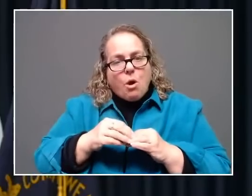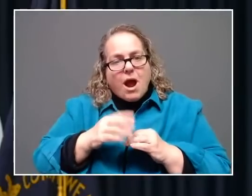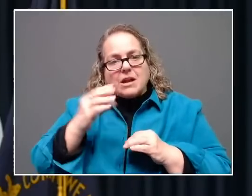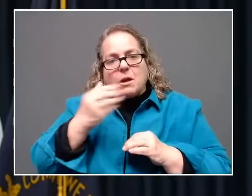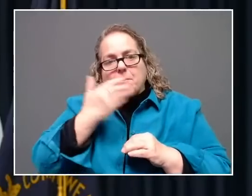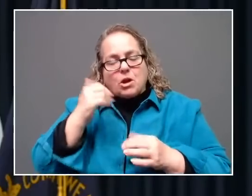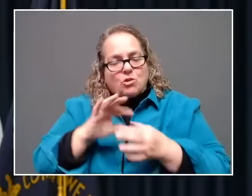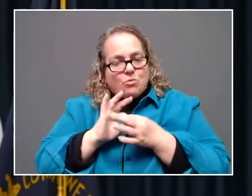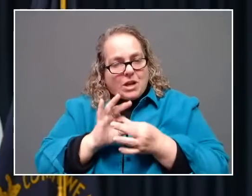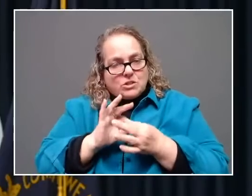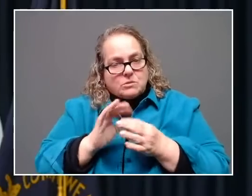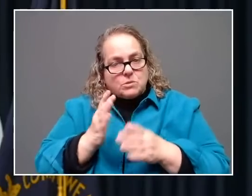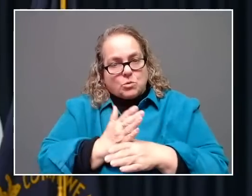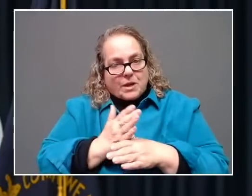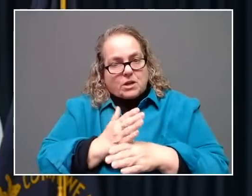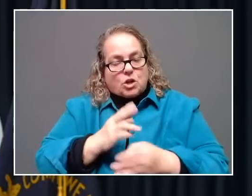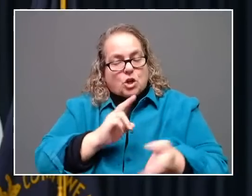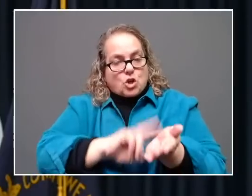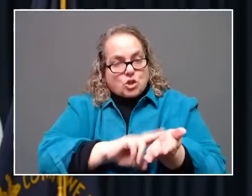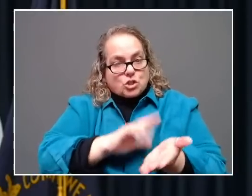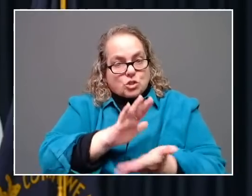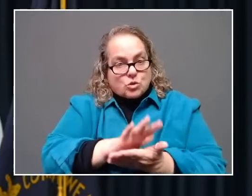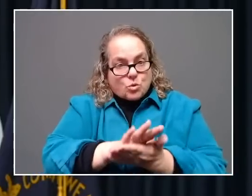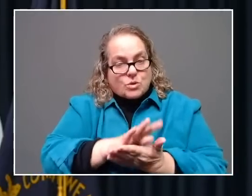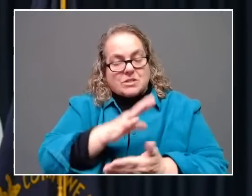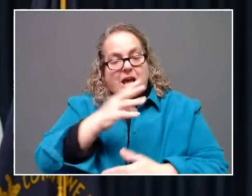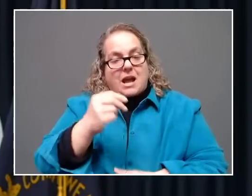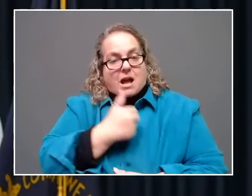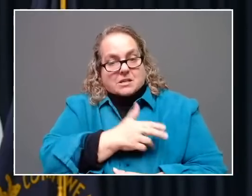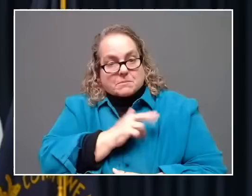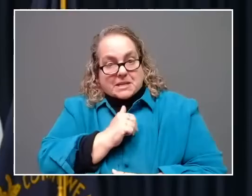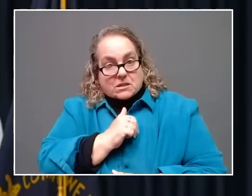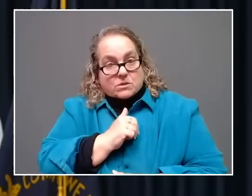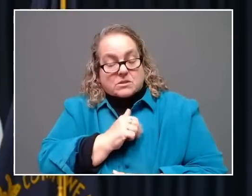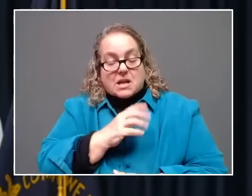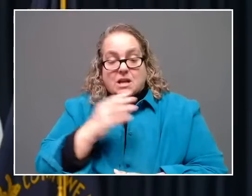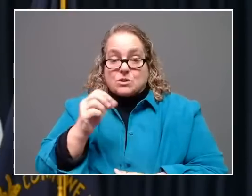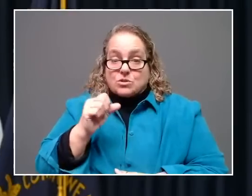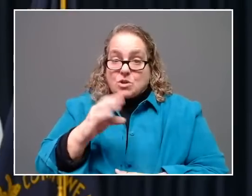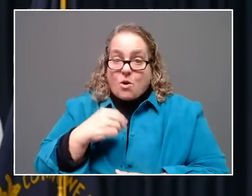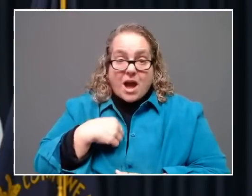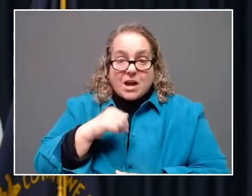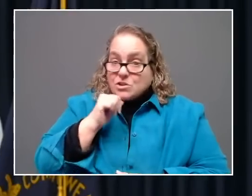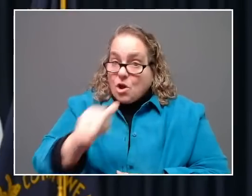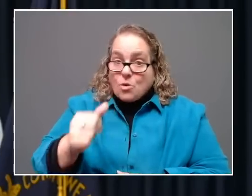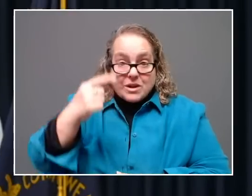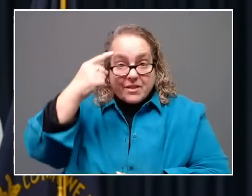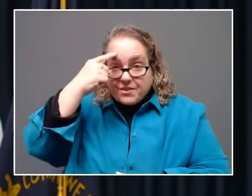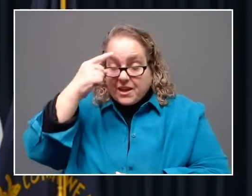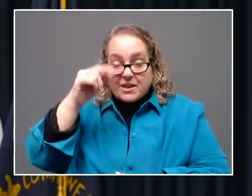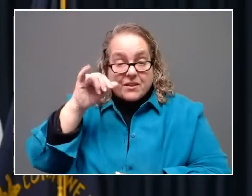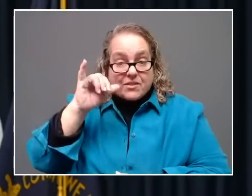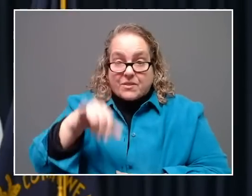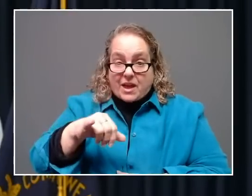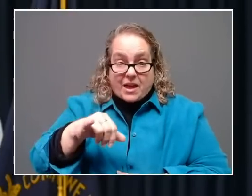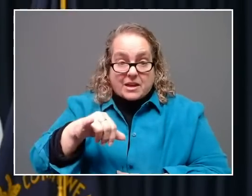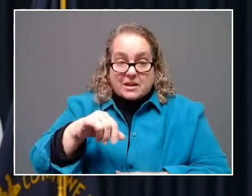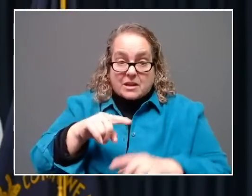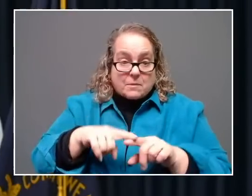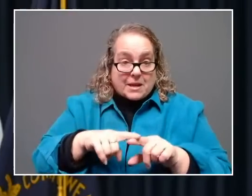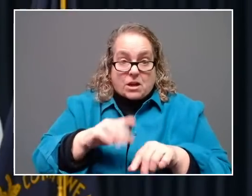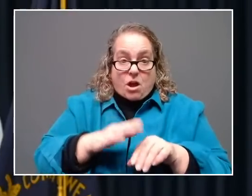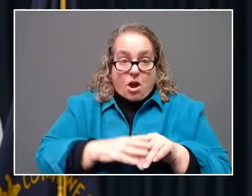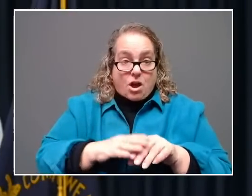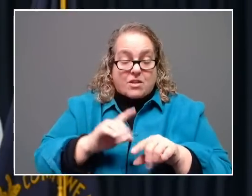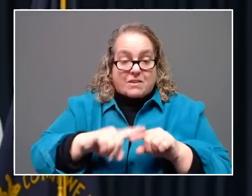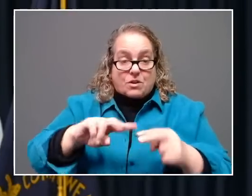relationships between nursing schools and hospitals. So I don't think that depending on the variant we